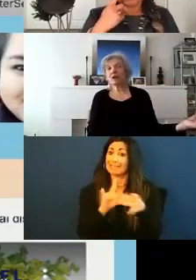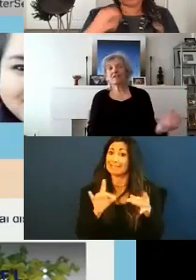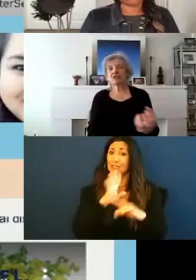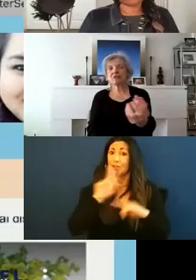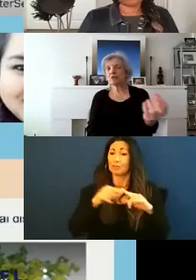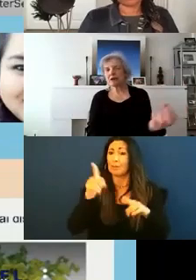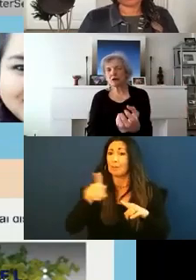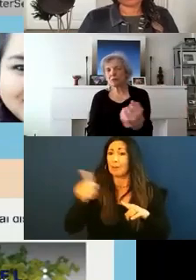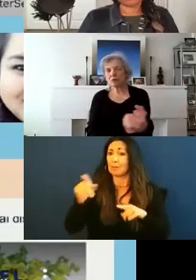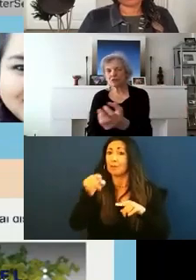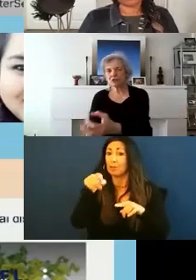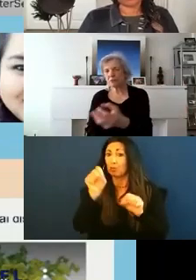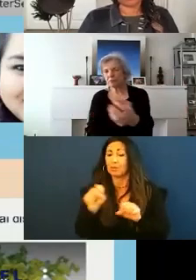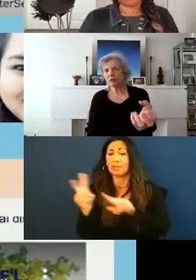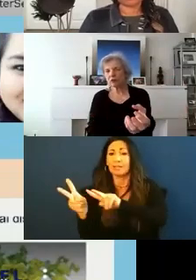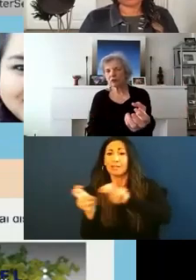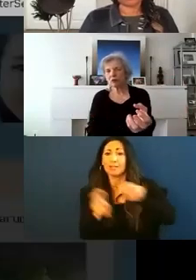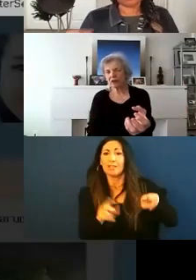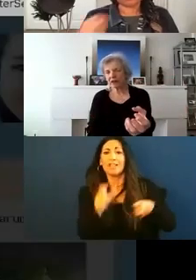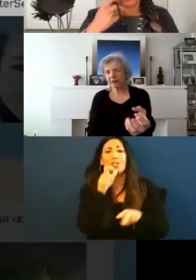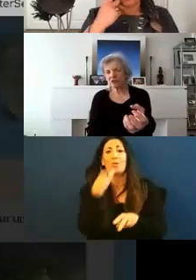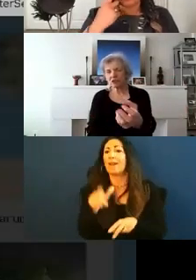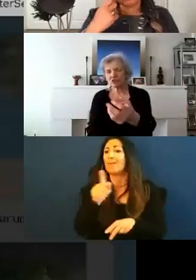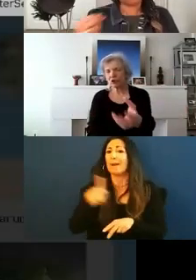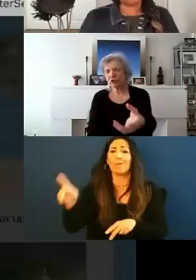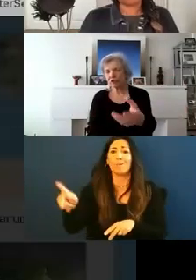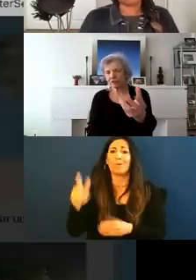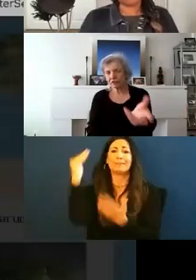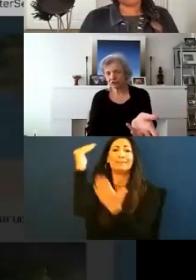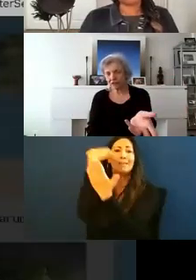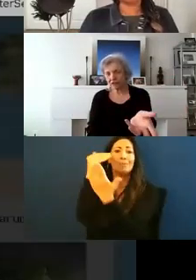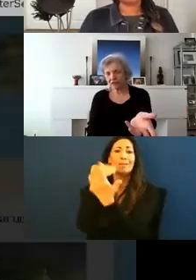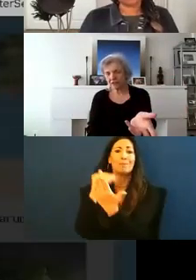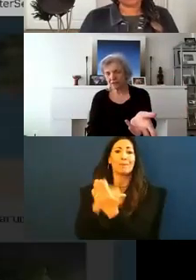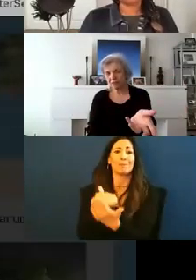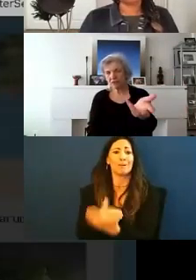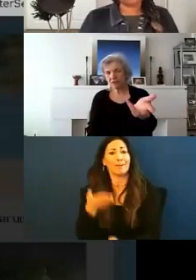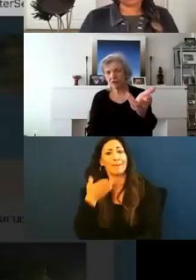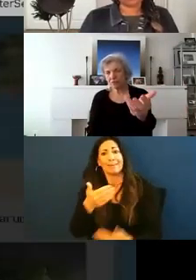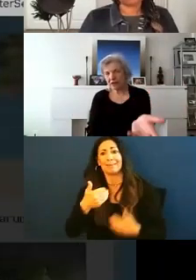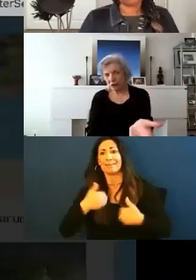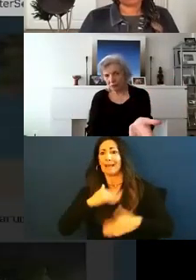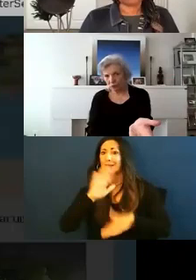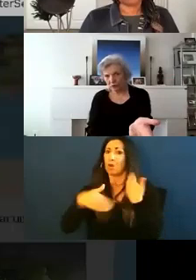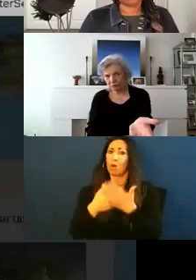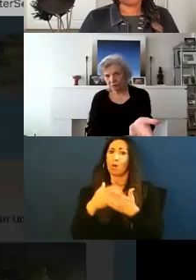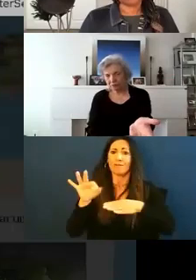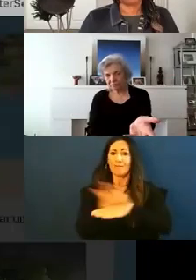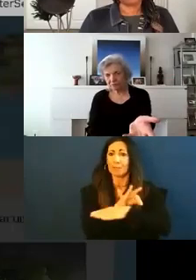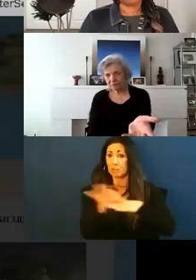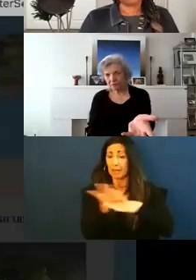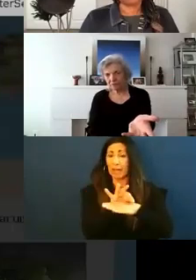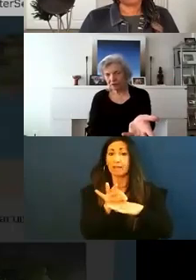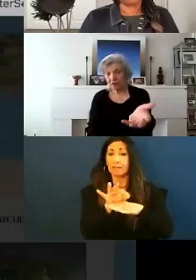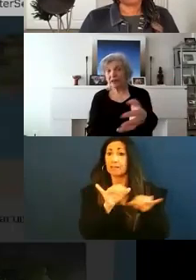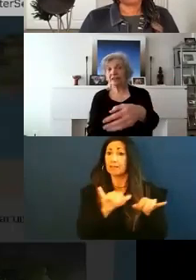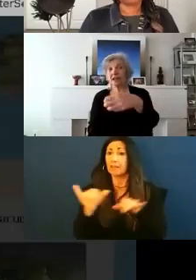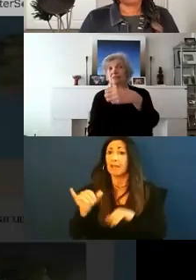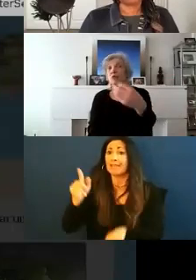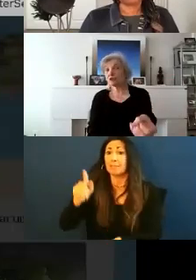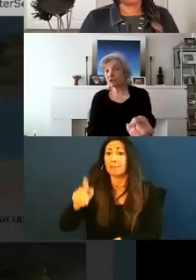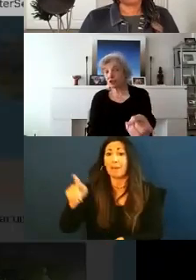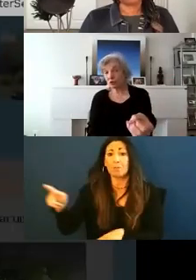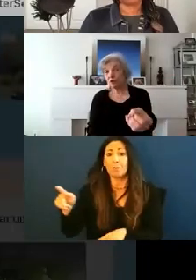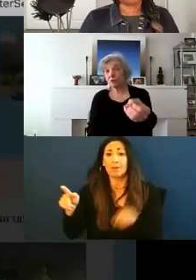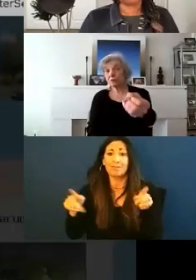don't have to have a PowerPoint step along the way. This has all the functionality of PowerPoint, and